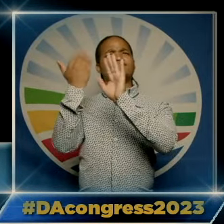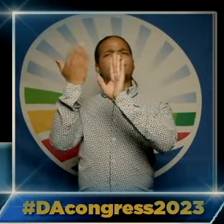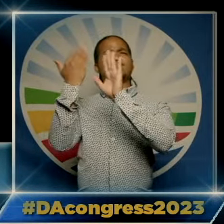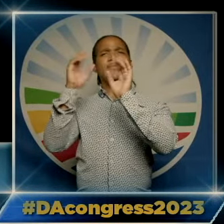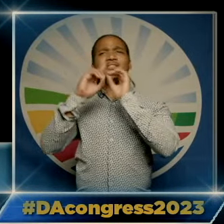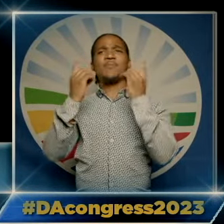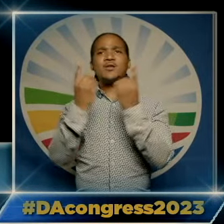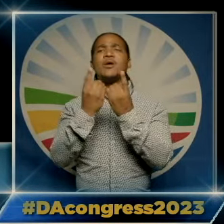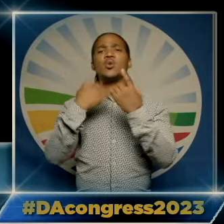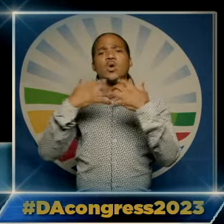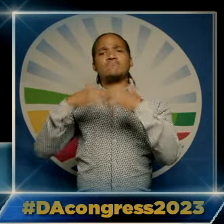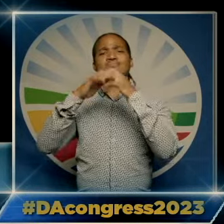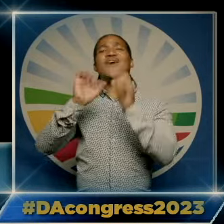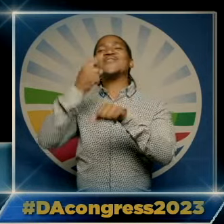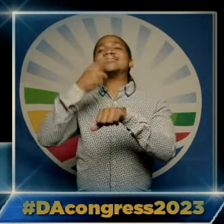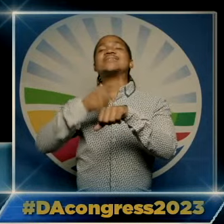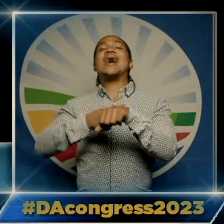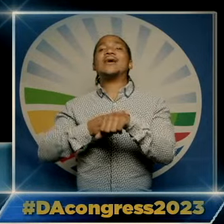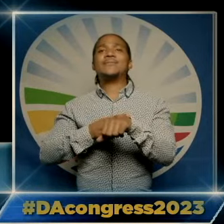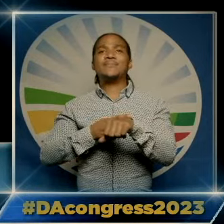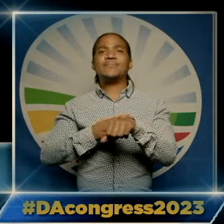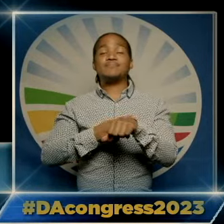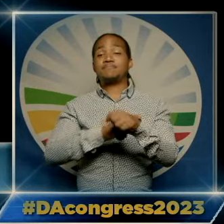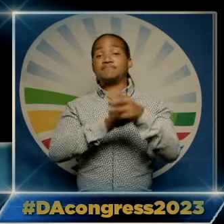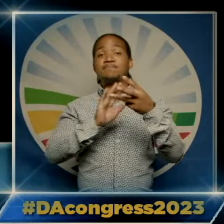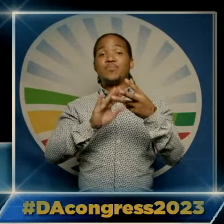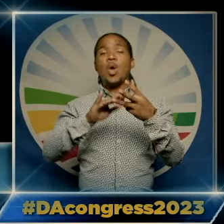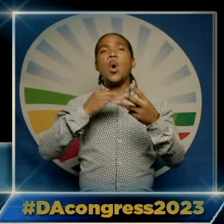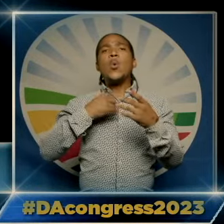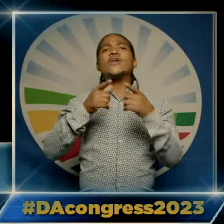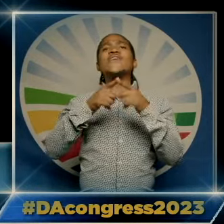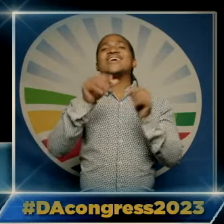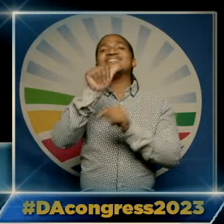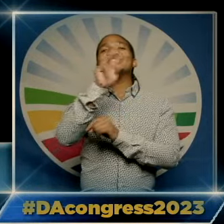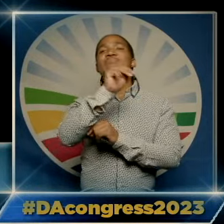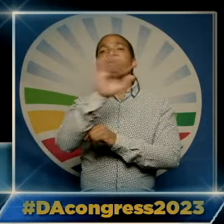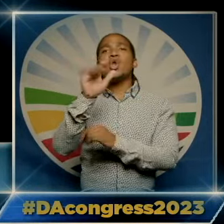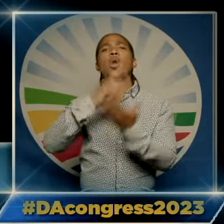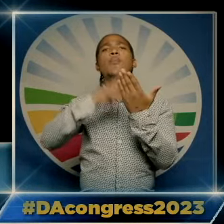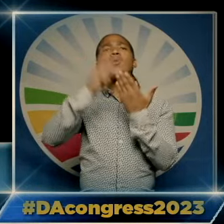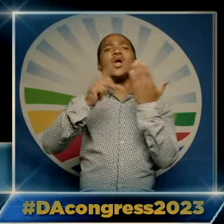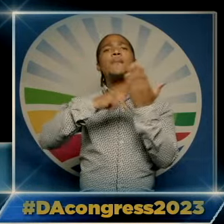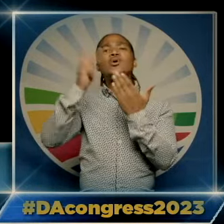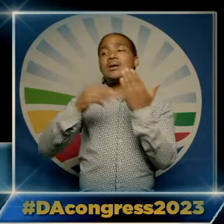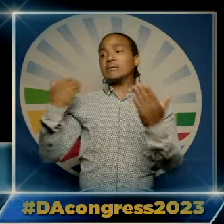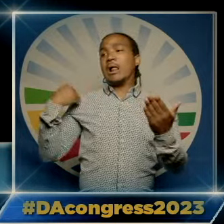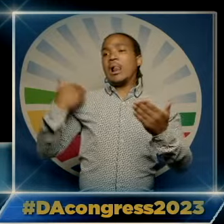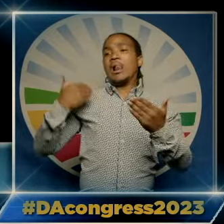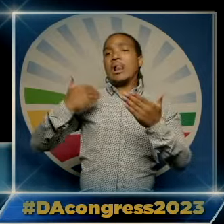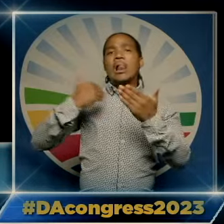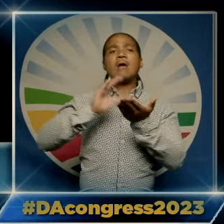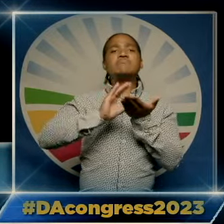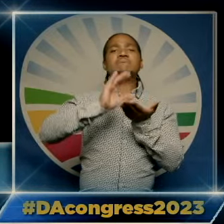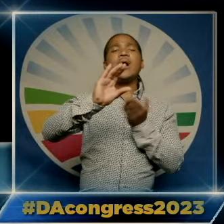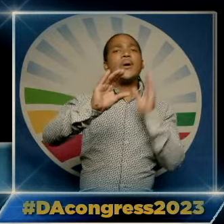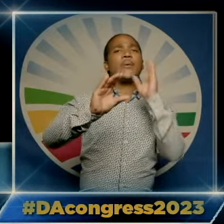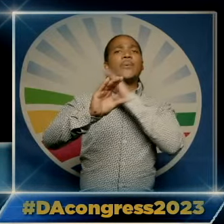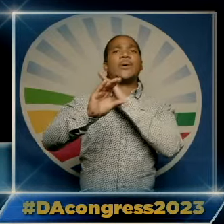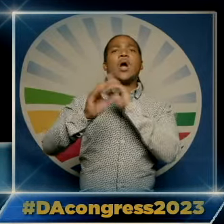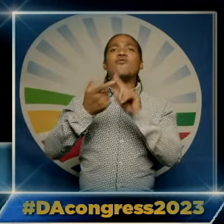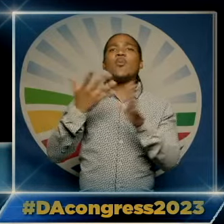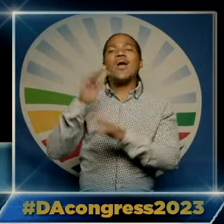first time. We've completed 6 million rands worth of projects that were left unfunded and decaying by the